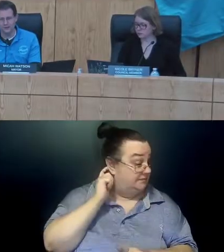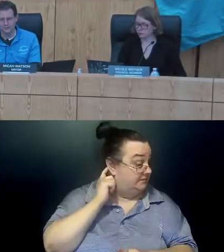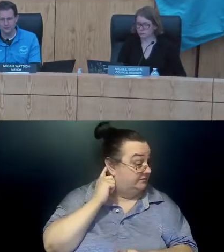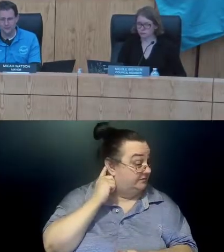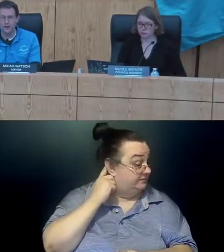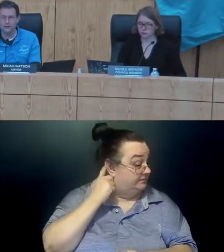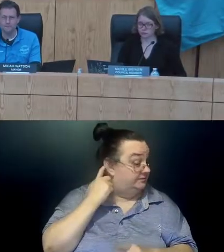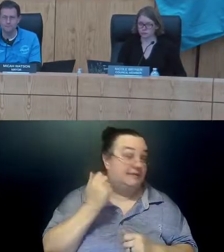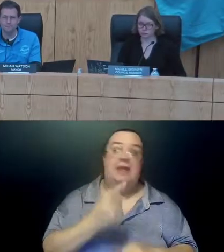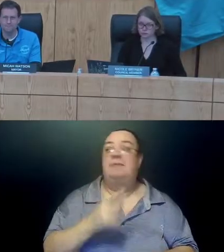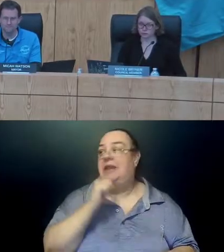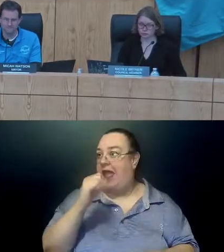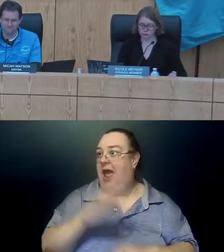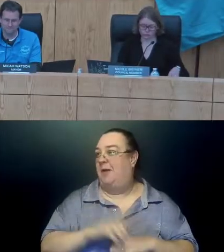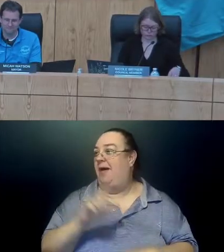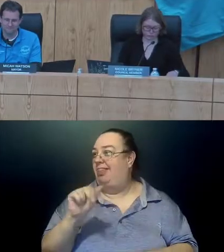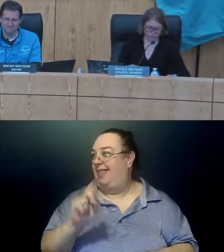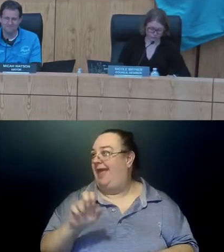Lake Avenue? Go ahead.